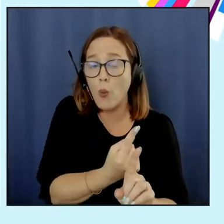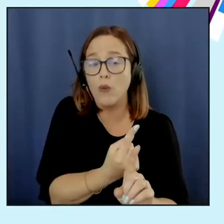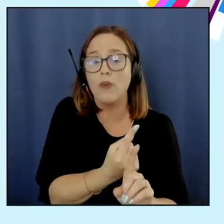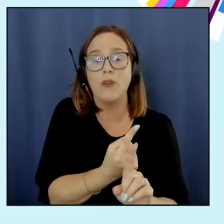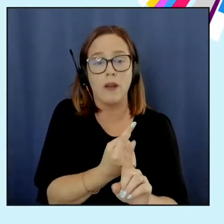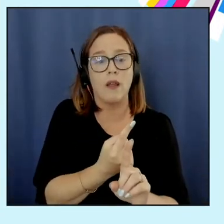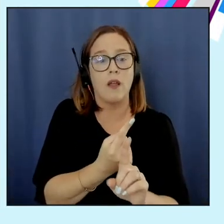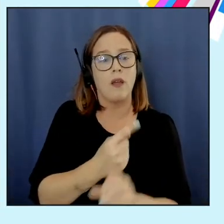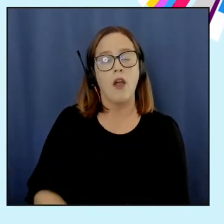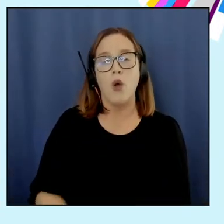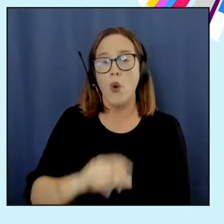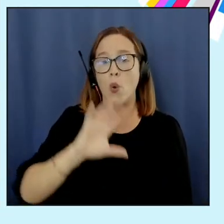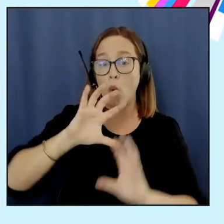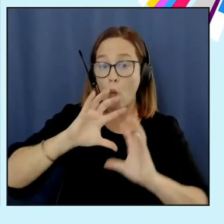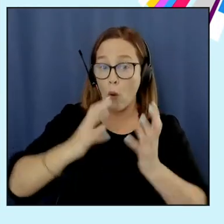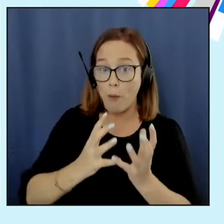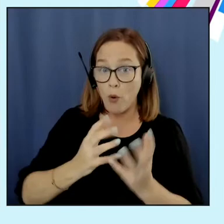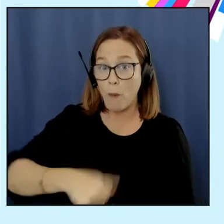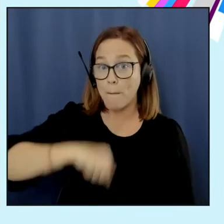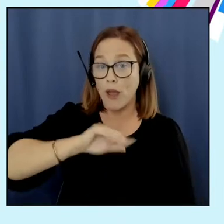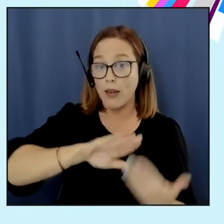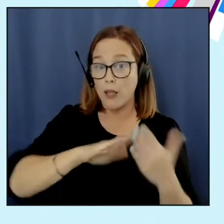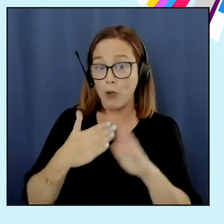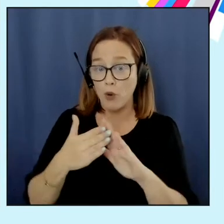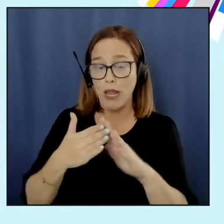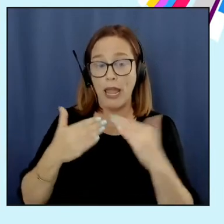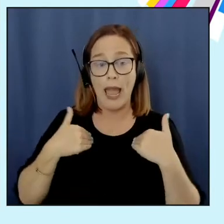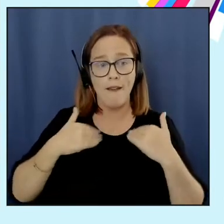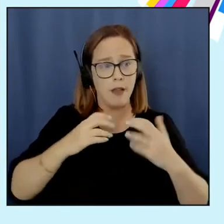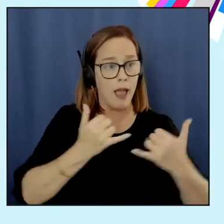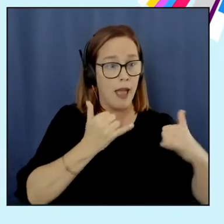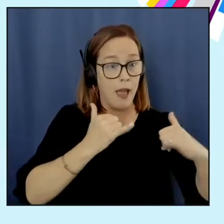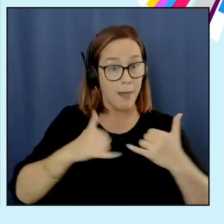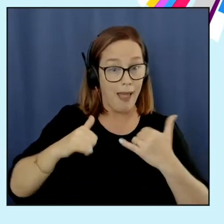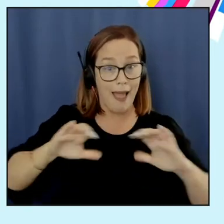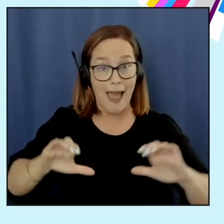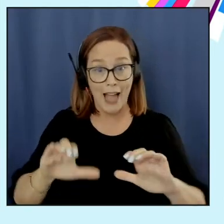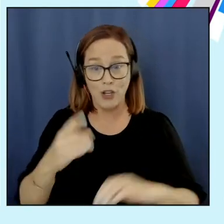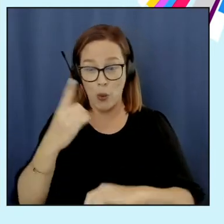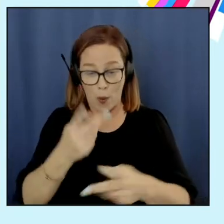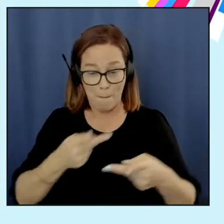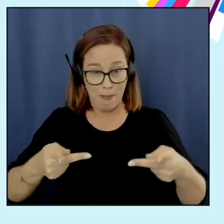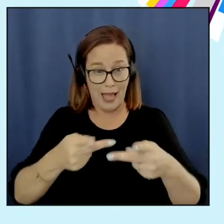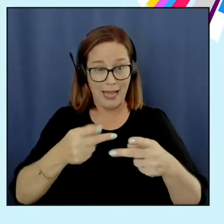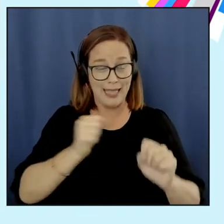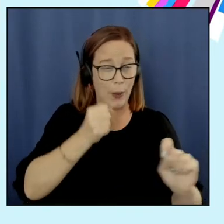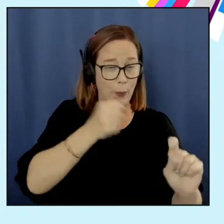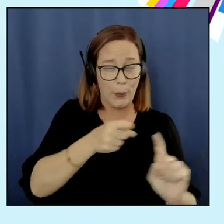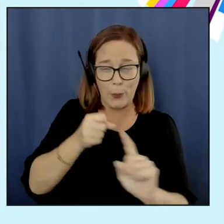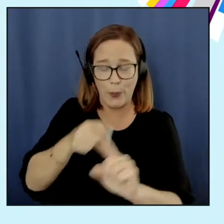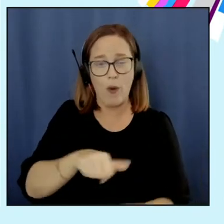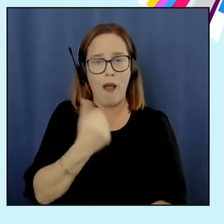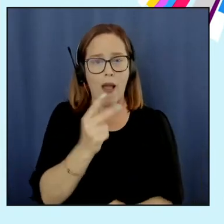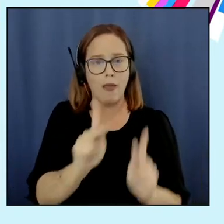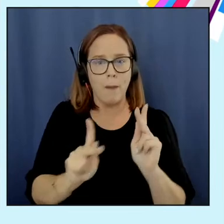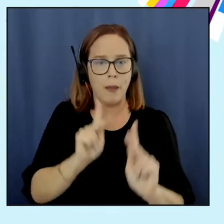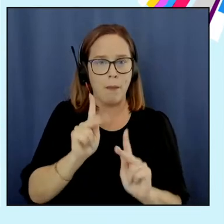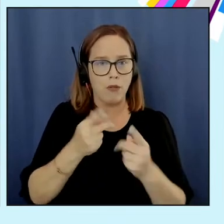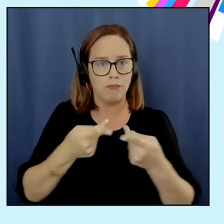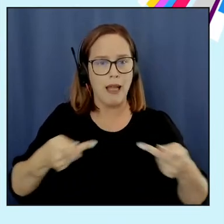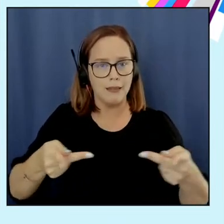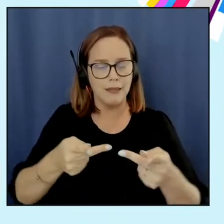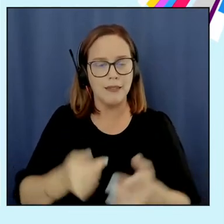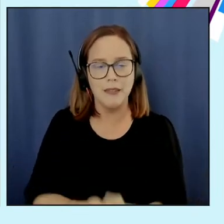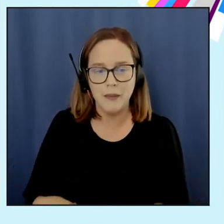Pride community comes into play, action in one place can spark impact in other places. Resistance is resistance. Being